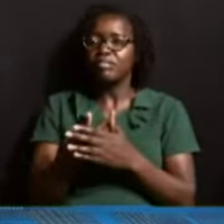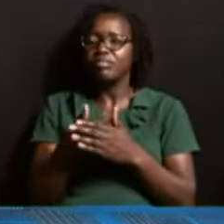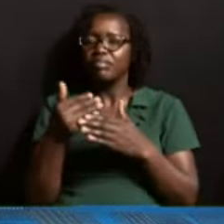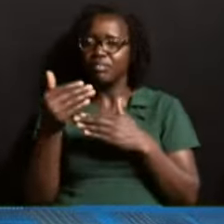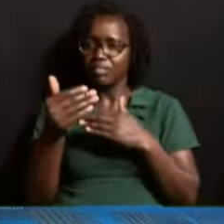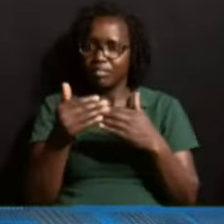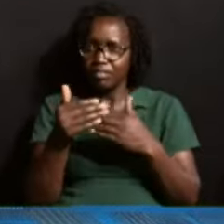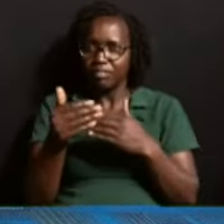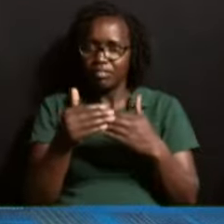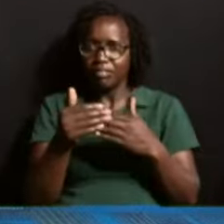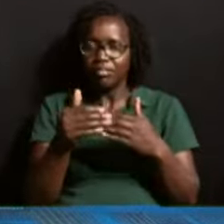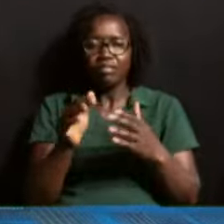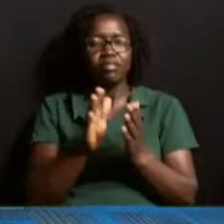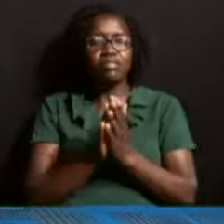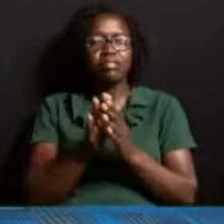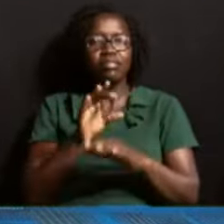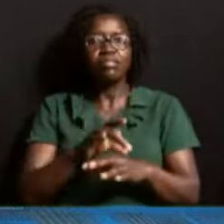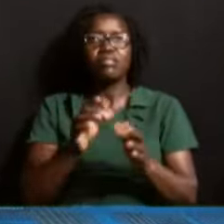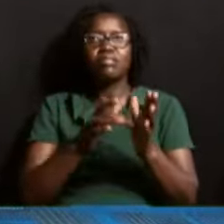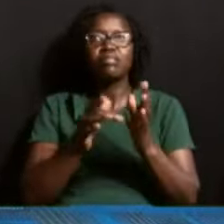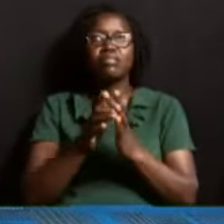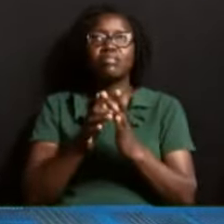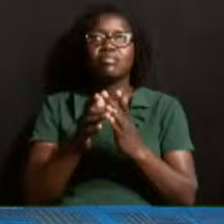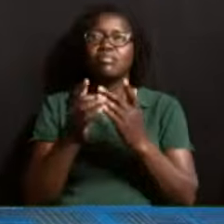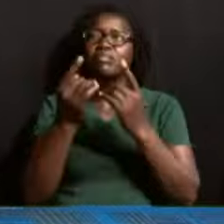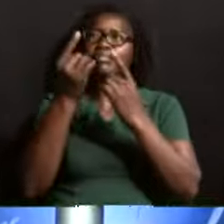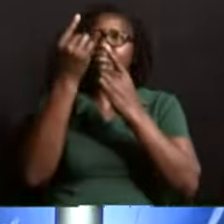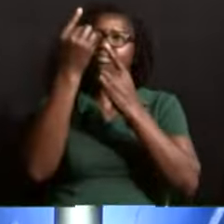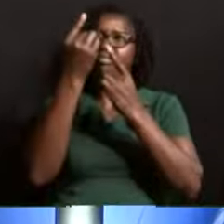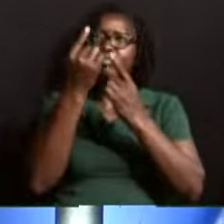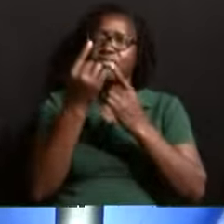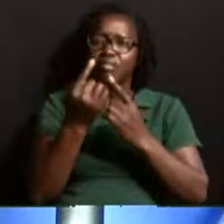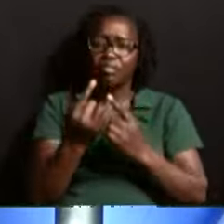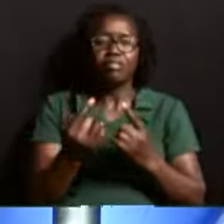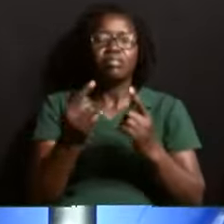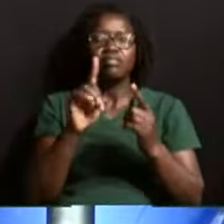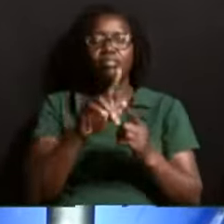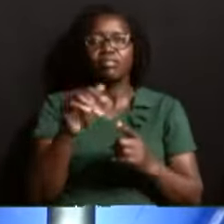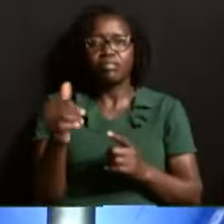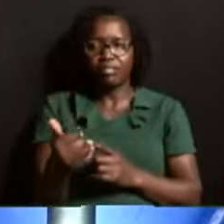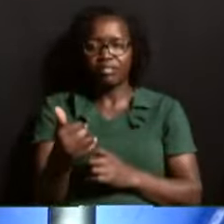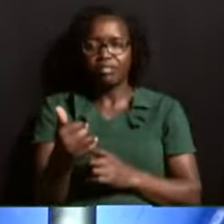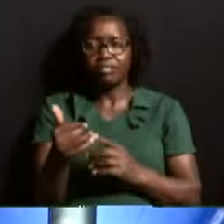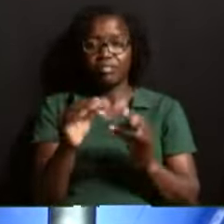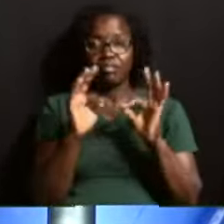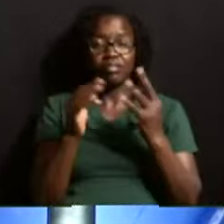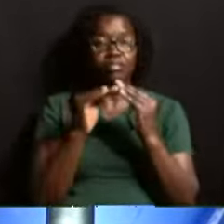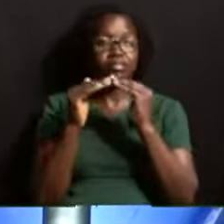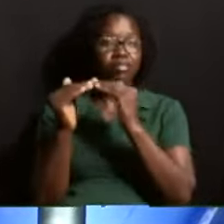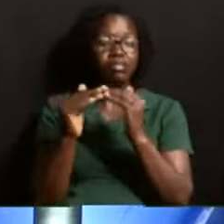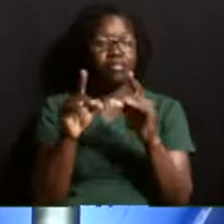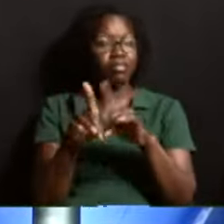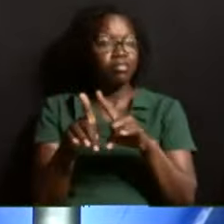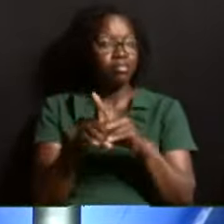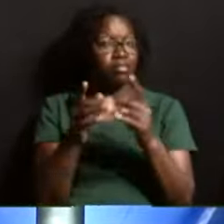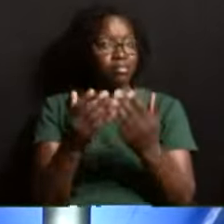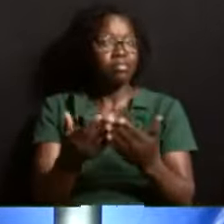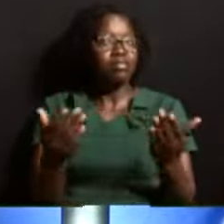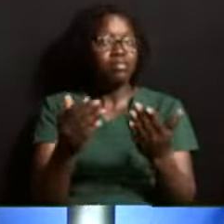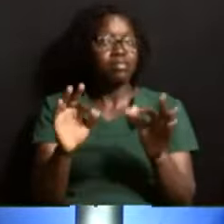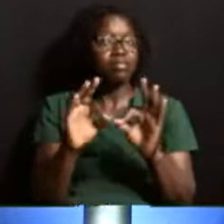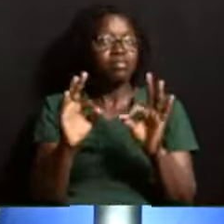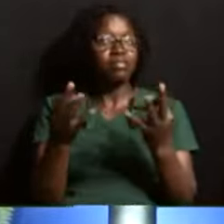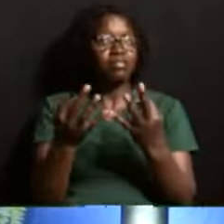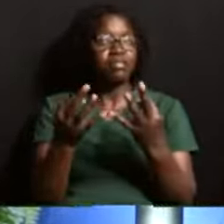hub, Jesus Christ, we will draw closer to one another. At the family level, it's the same thing. The